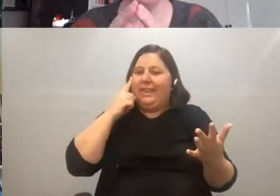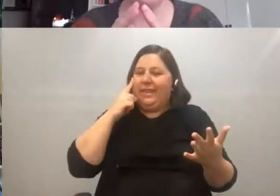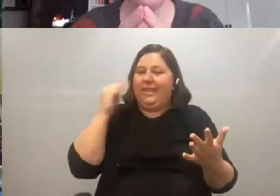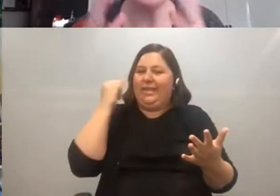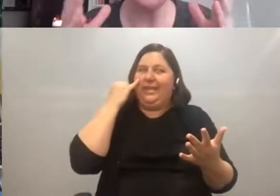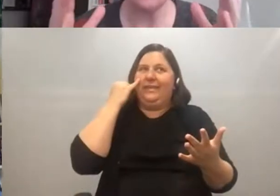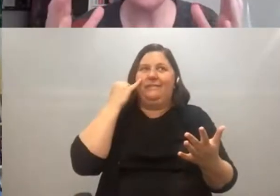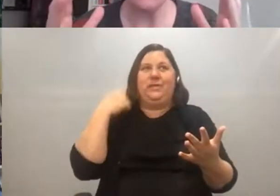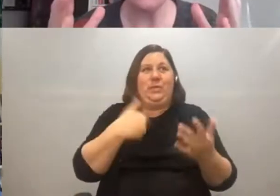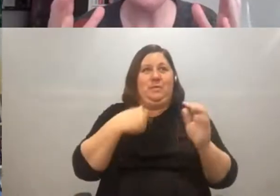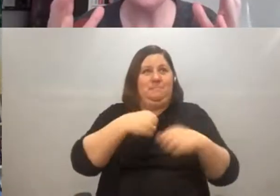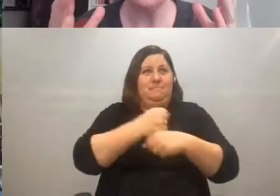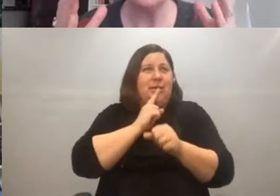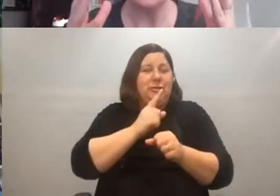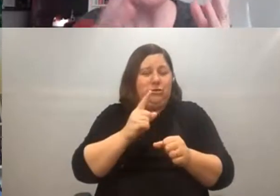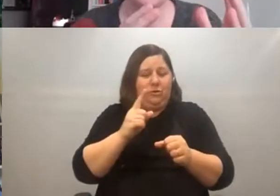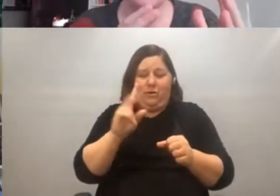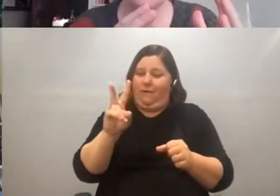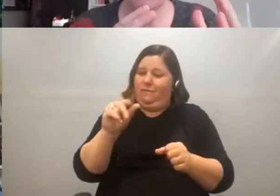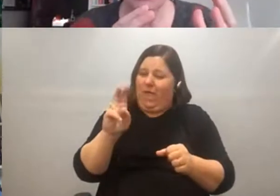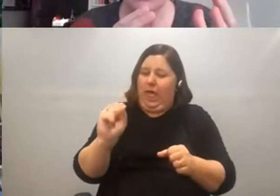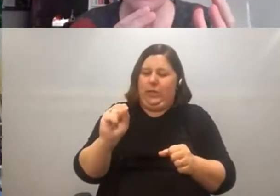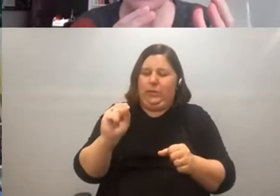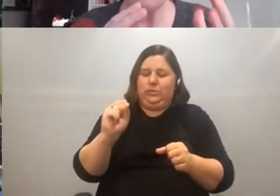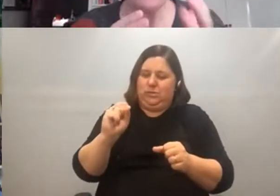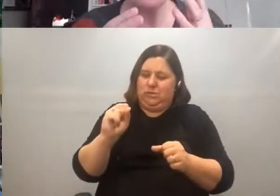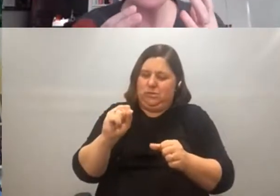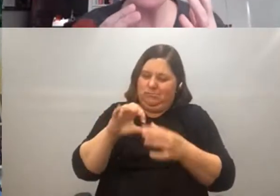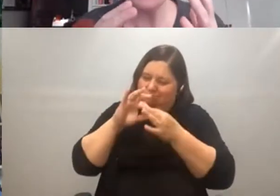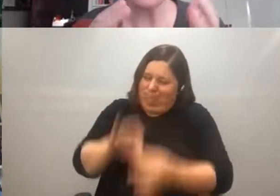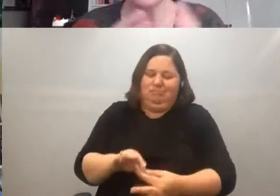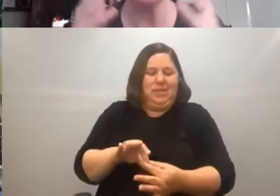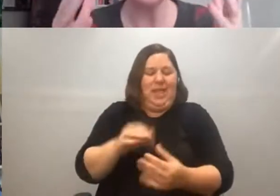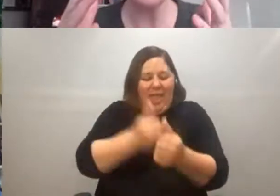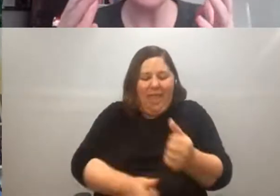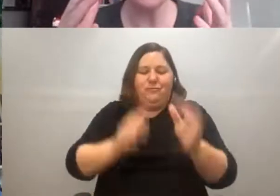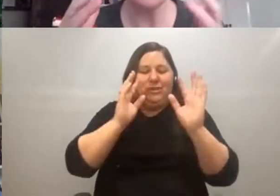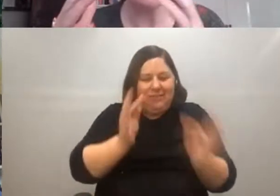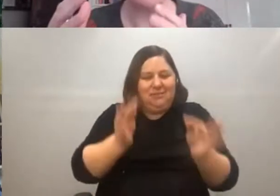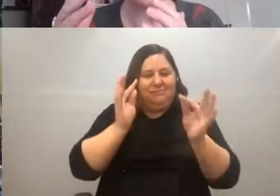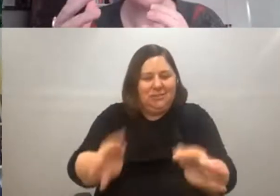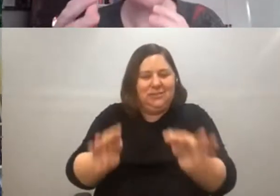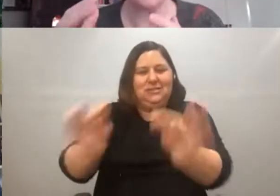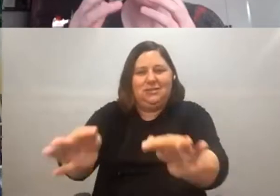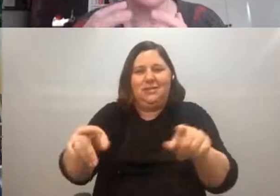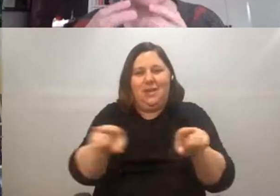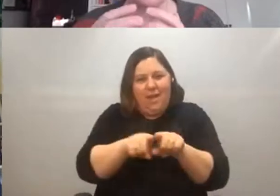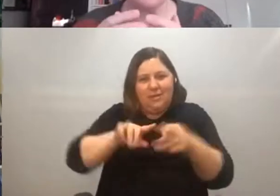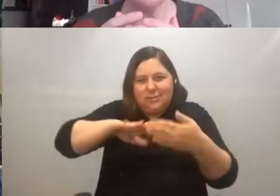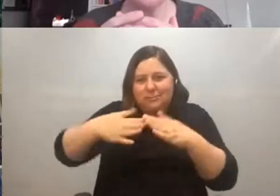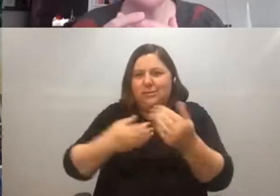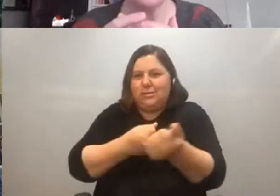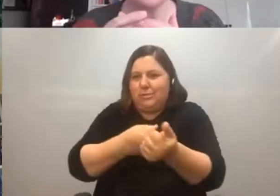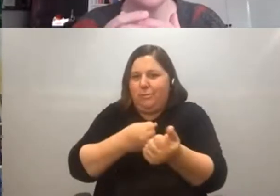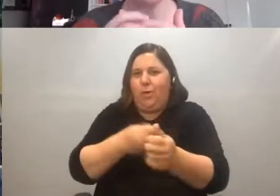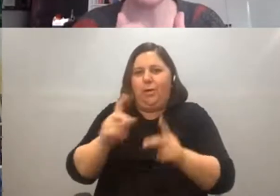sure that our values are alive in every decision point that we make um as a community to support um individuals who are